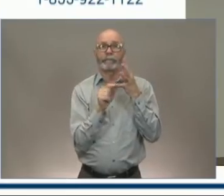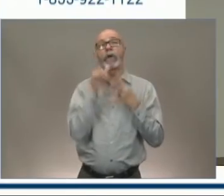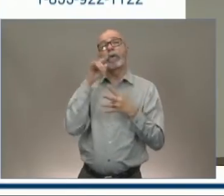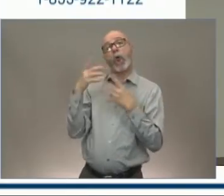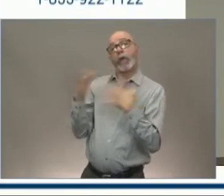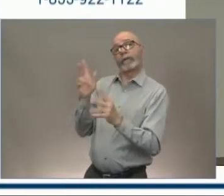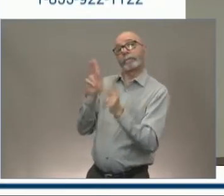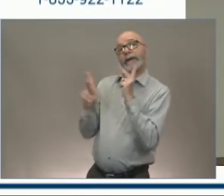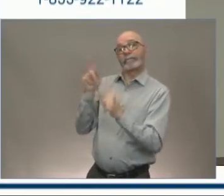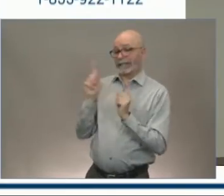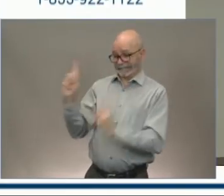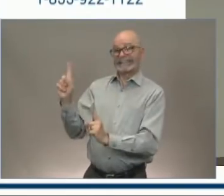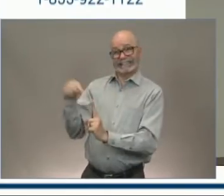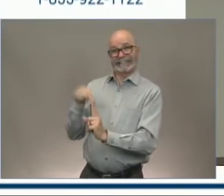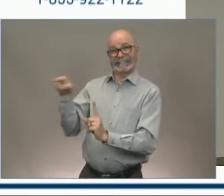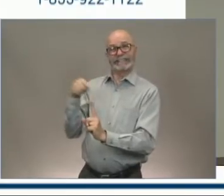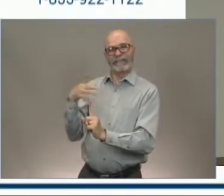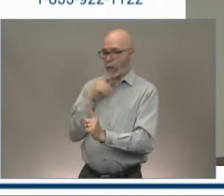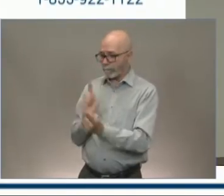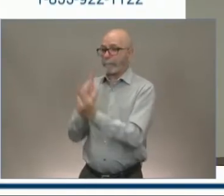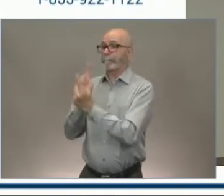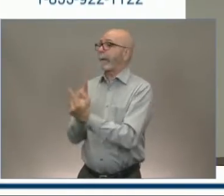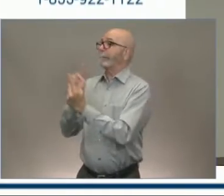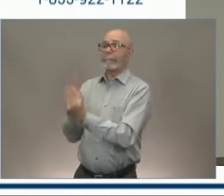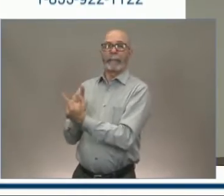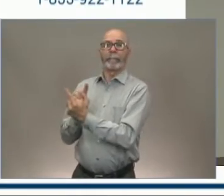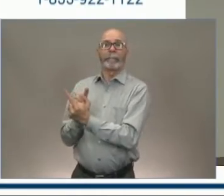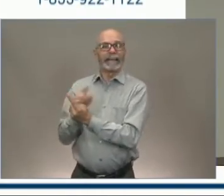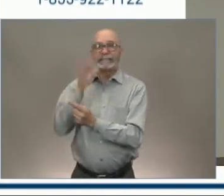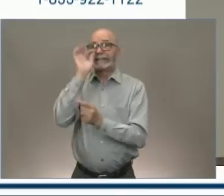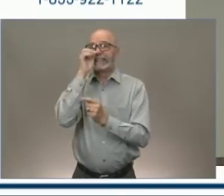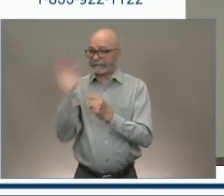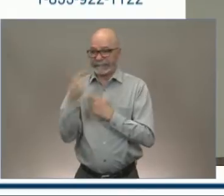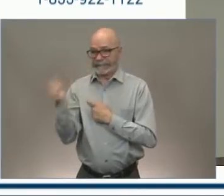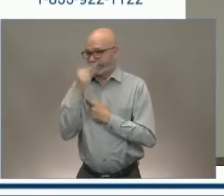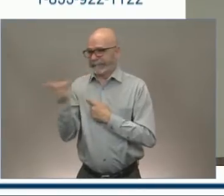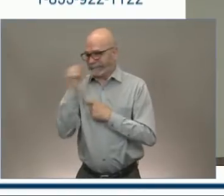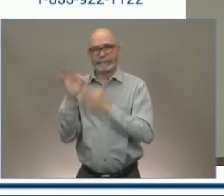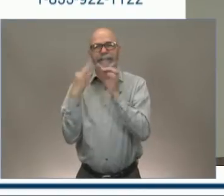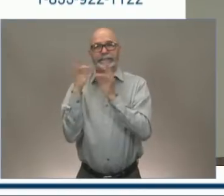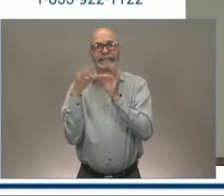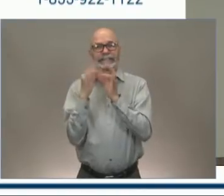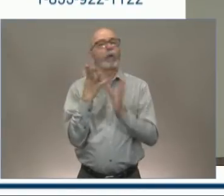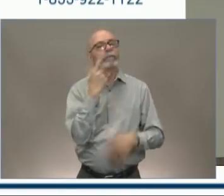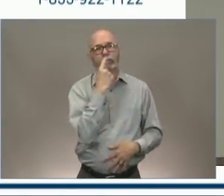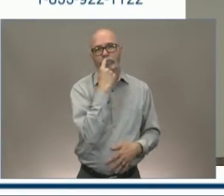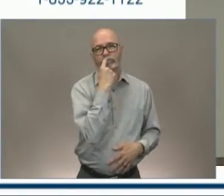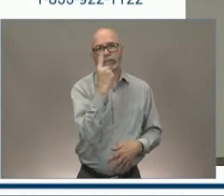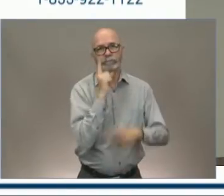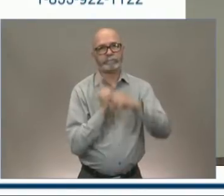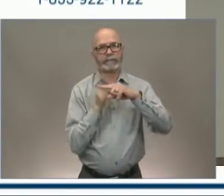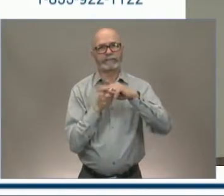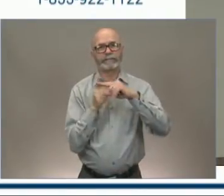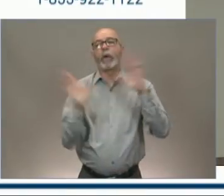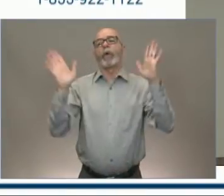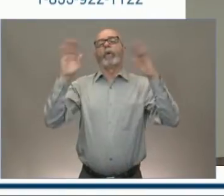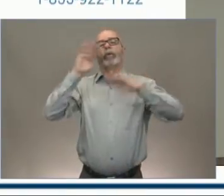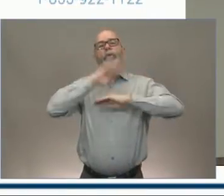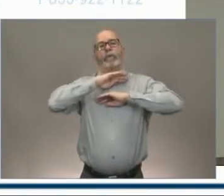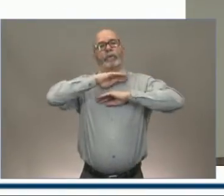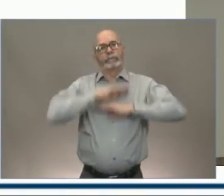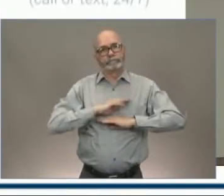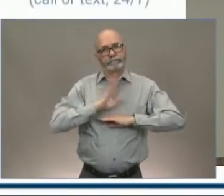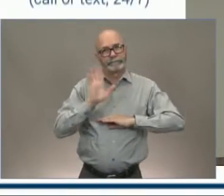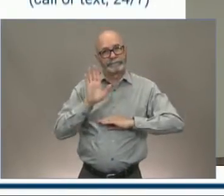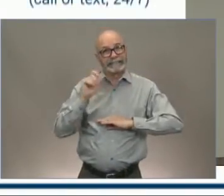cases in Nova Scotia have been tested, and so far only one person has tested positive. We do not have variant results for